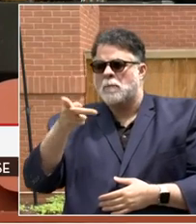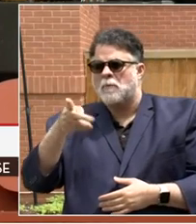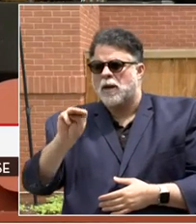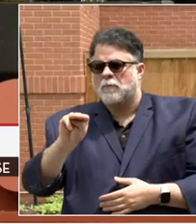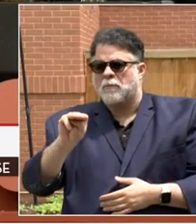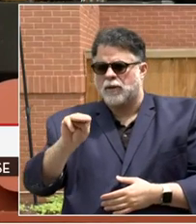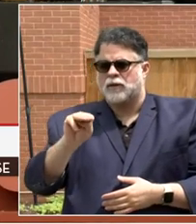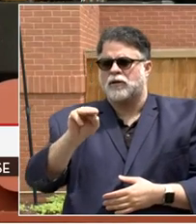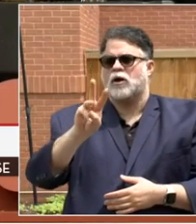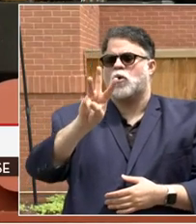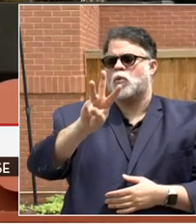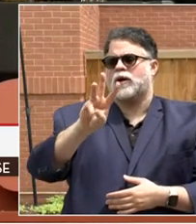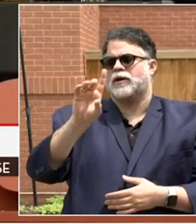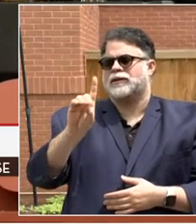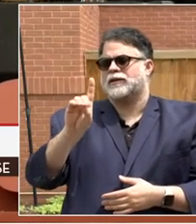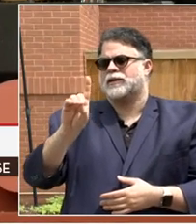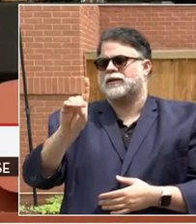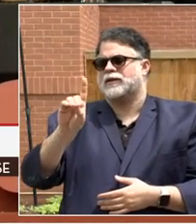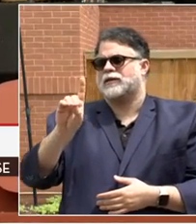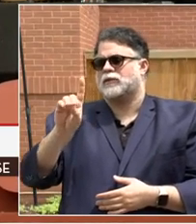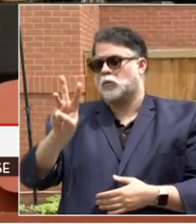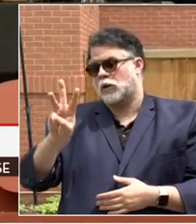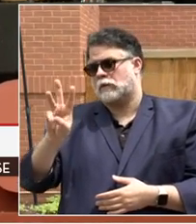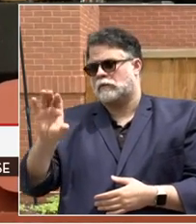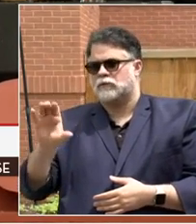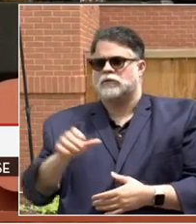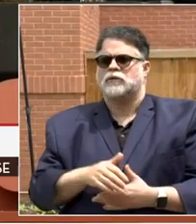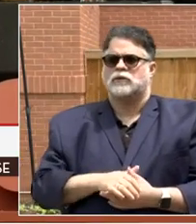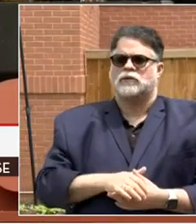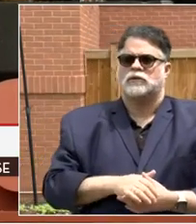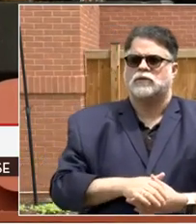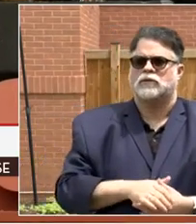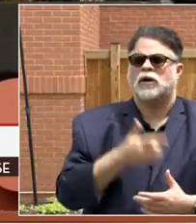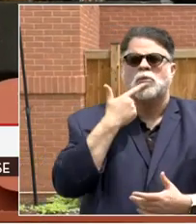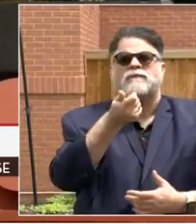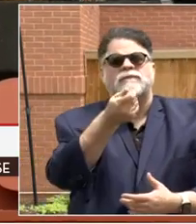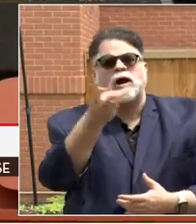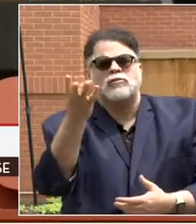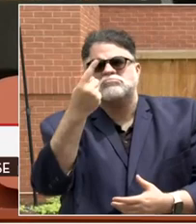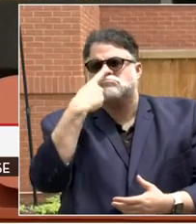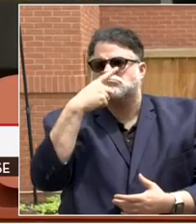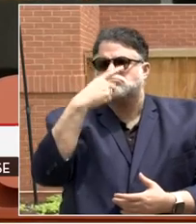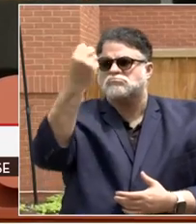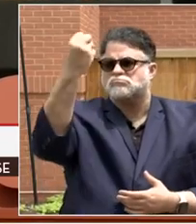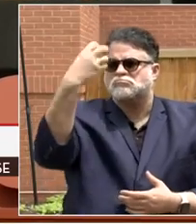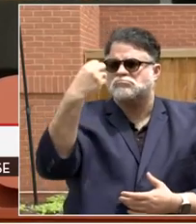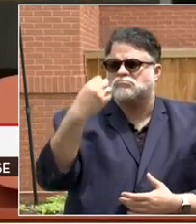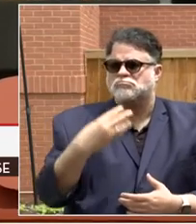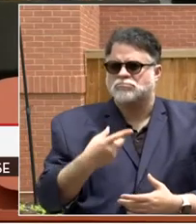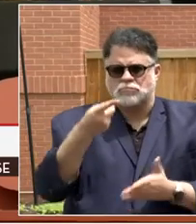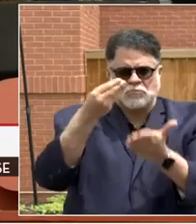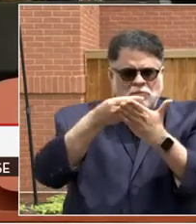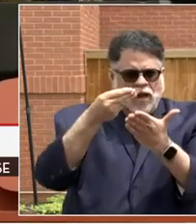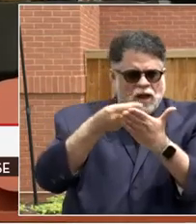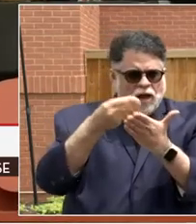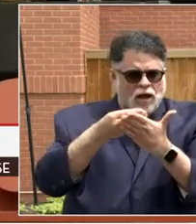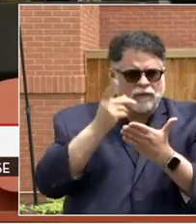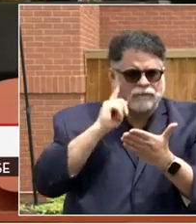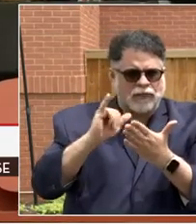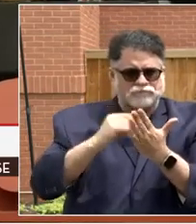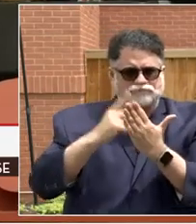for background, or to recap something you said, there were a couple of figures that you gave on money spent on programs aimed at